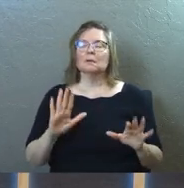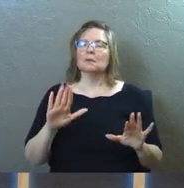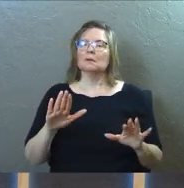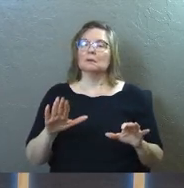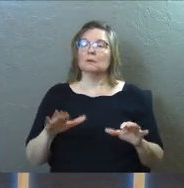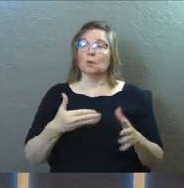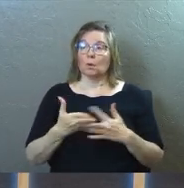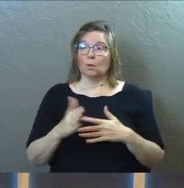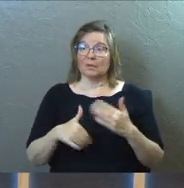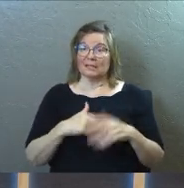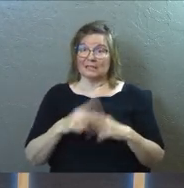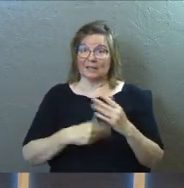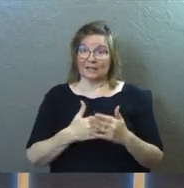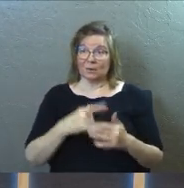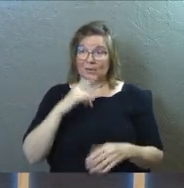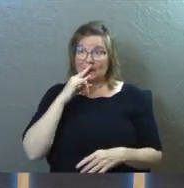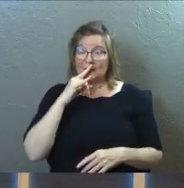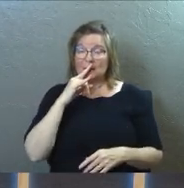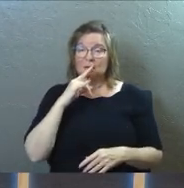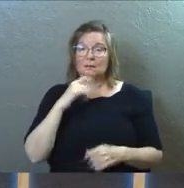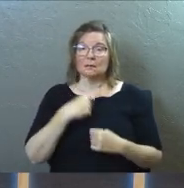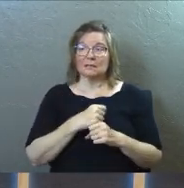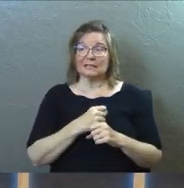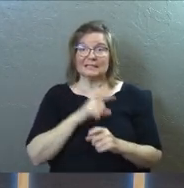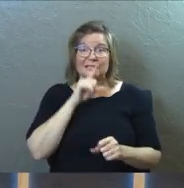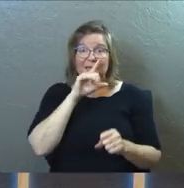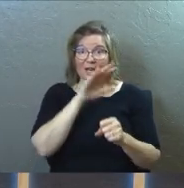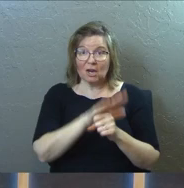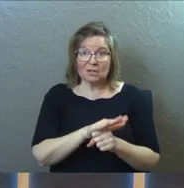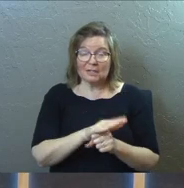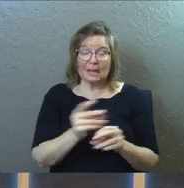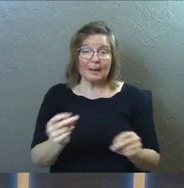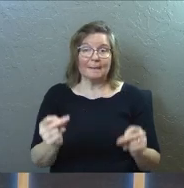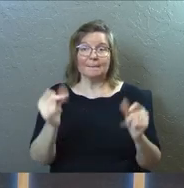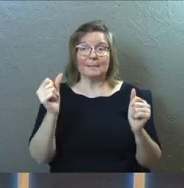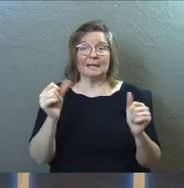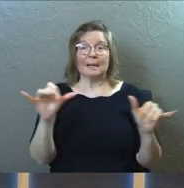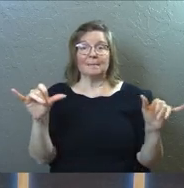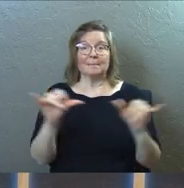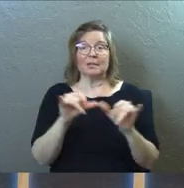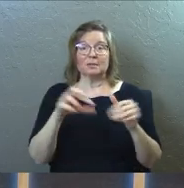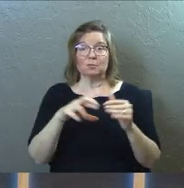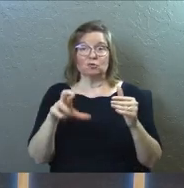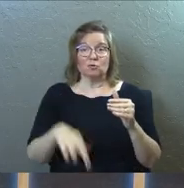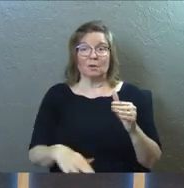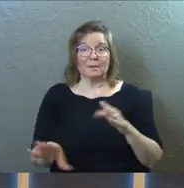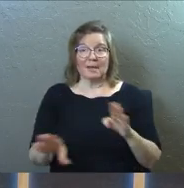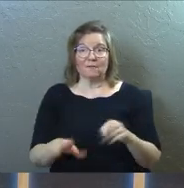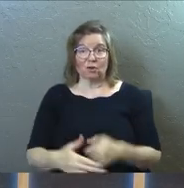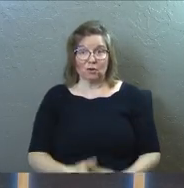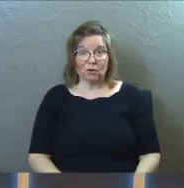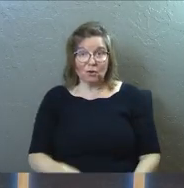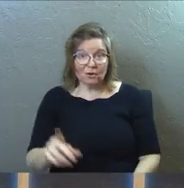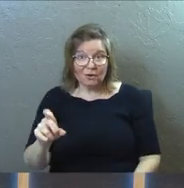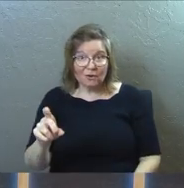Does walking through this kind of thing with your kid, does it guarantee immediate, measurable results in their